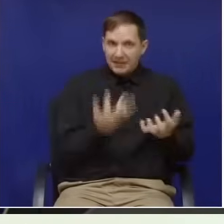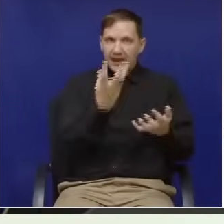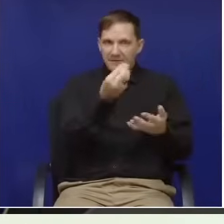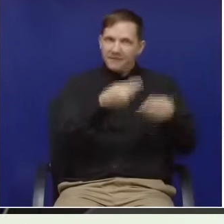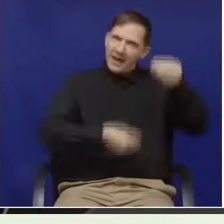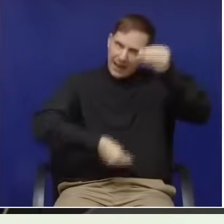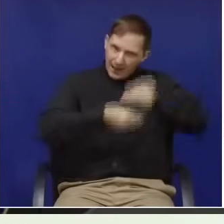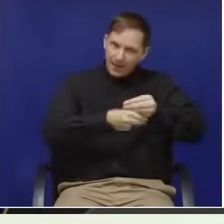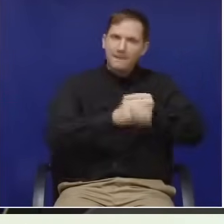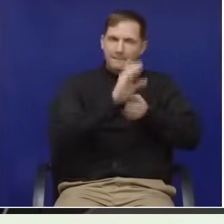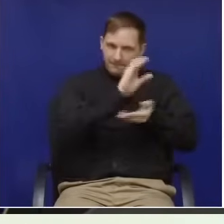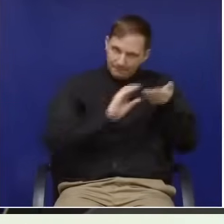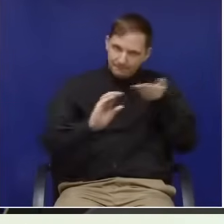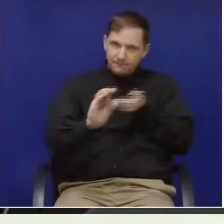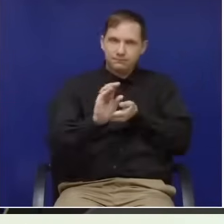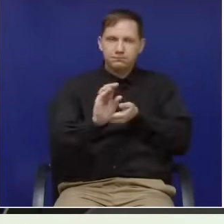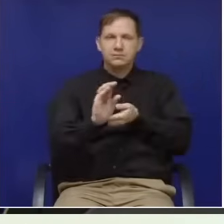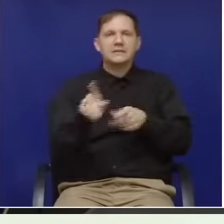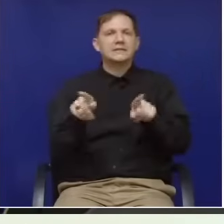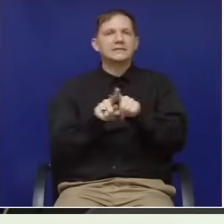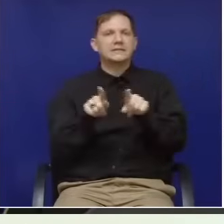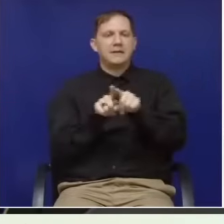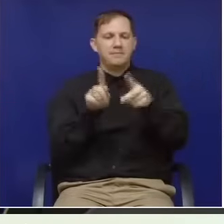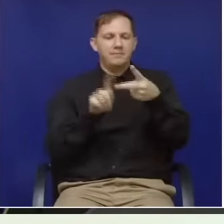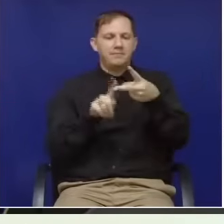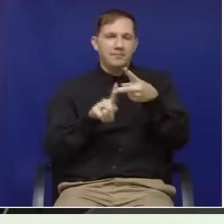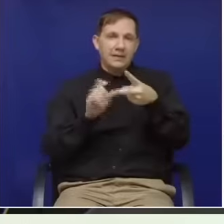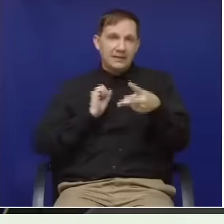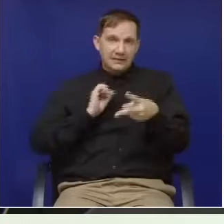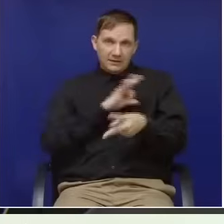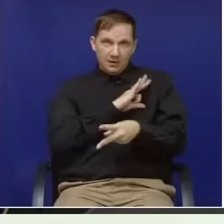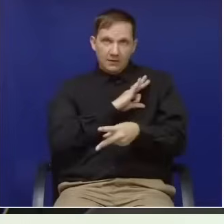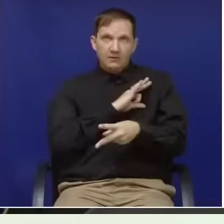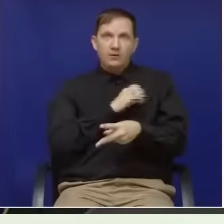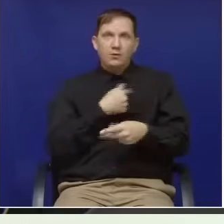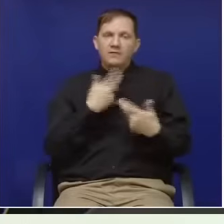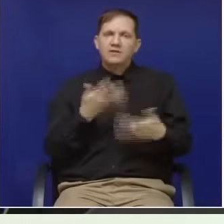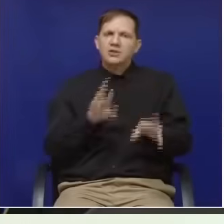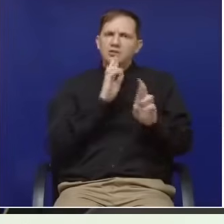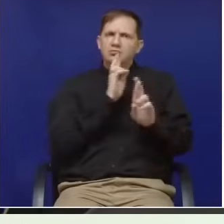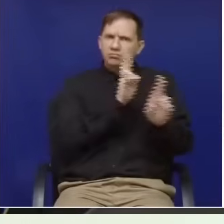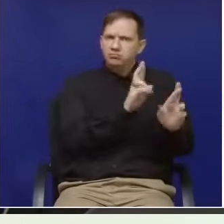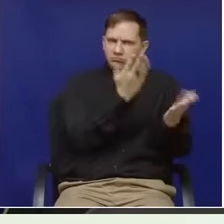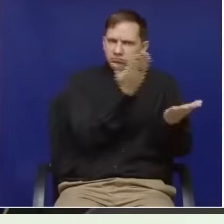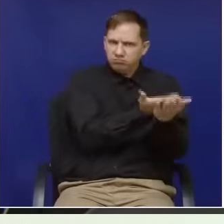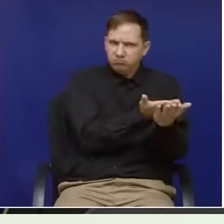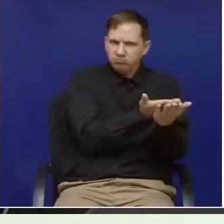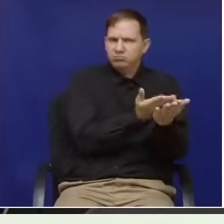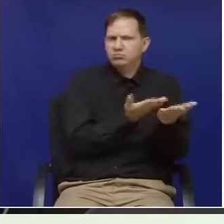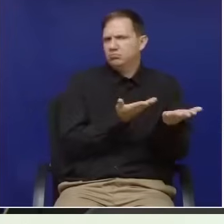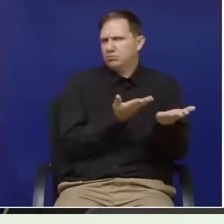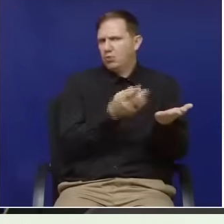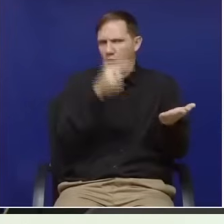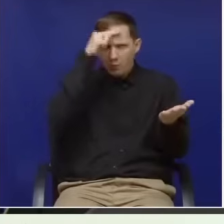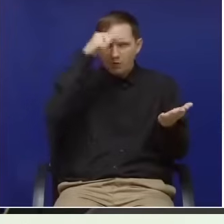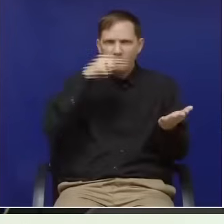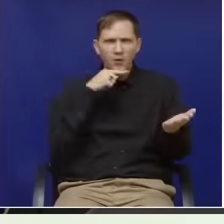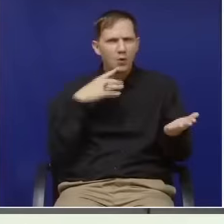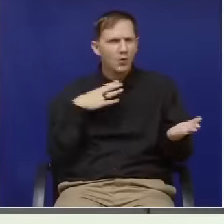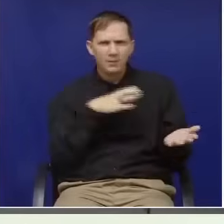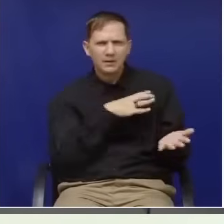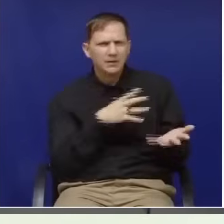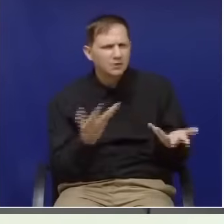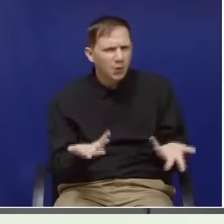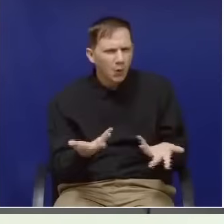budget allocation. There's been additional staff that we've reported to the portfolio committee. So I'm not so sure where are the collapse,